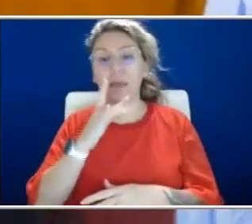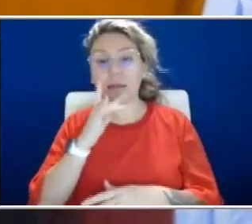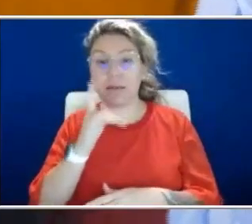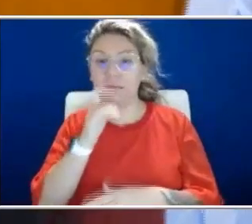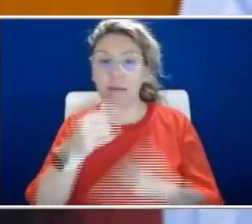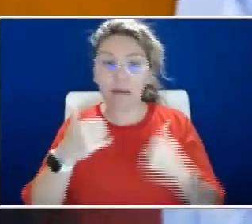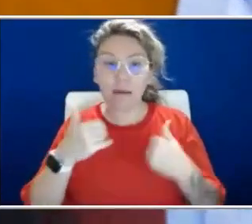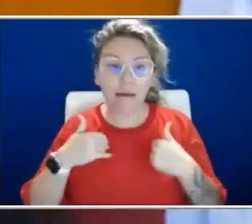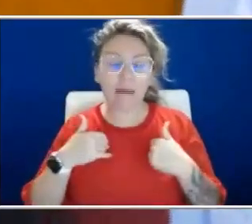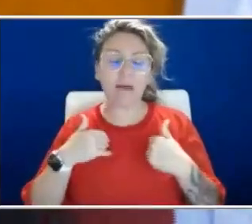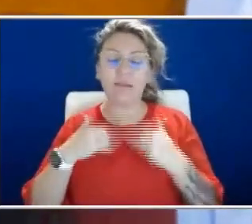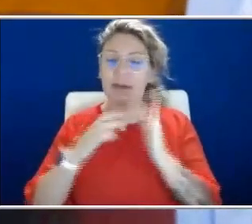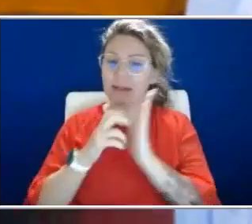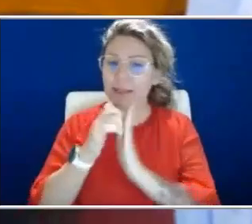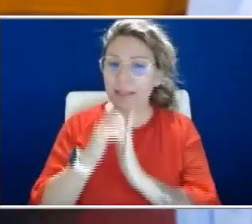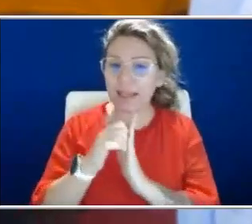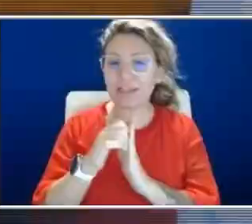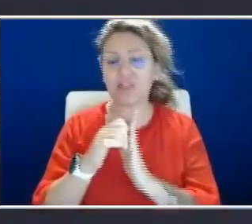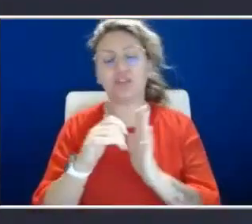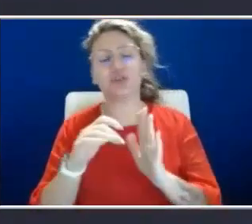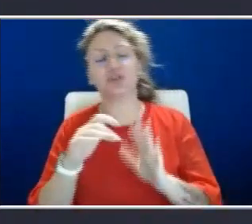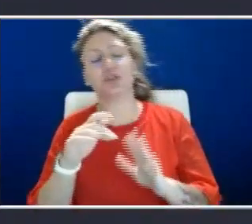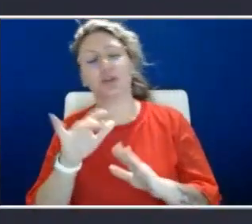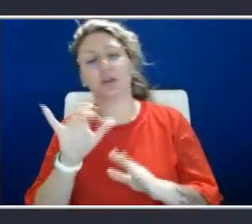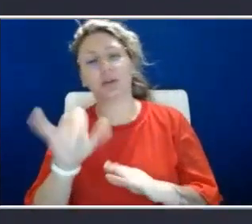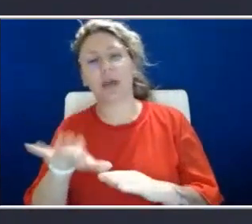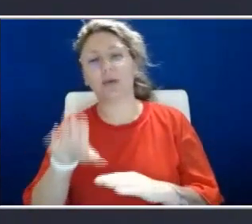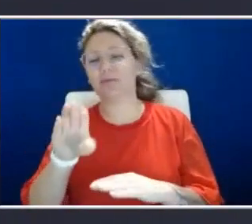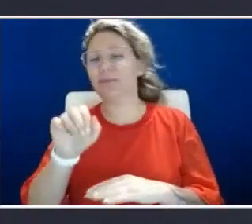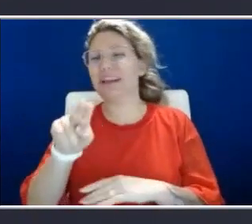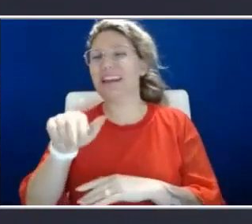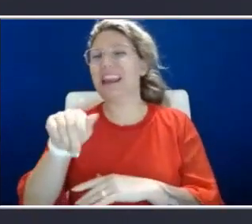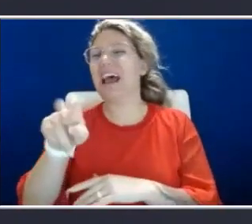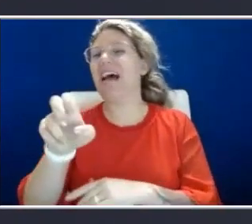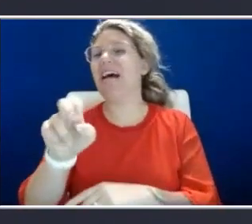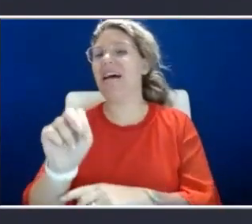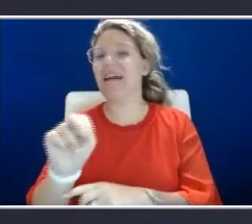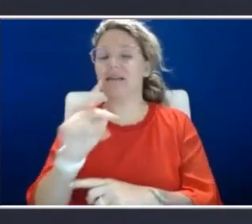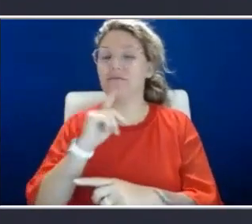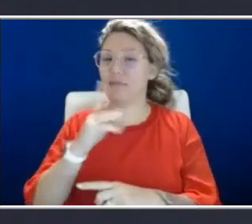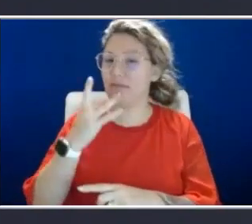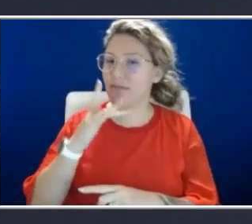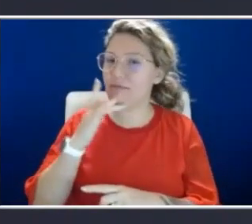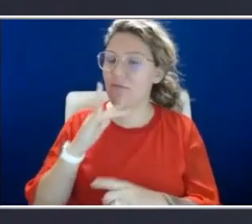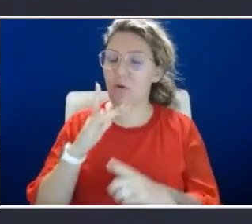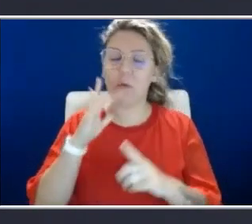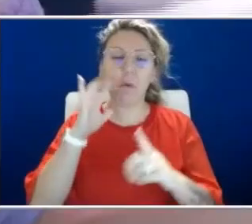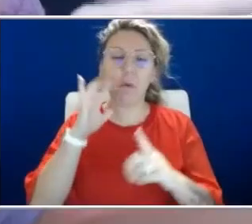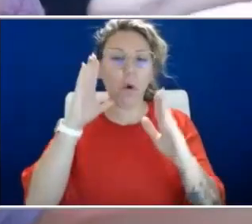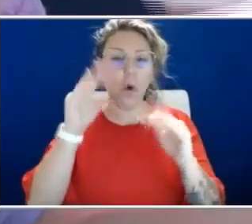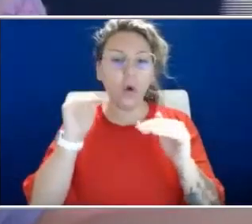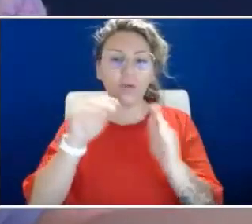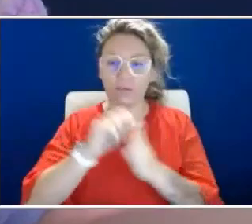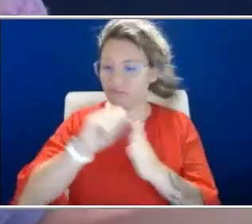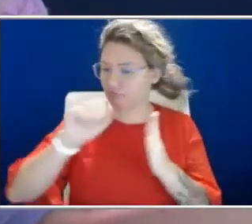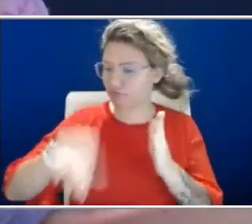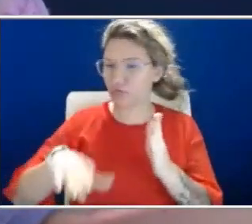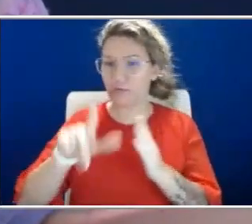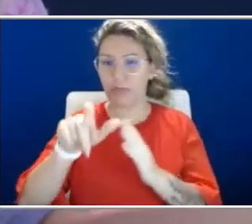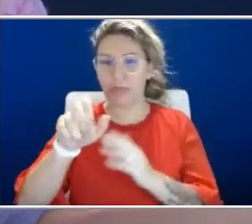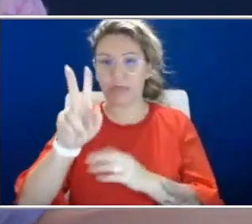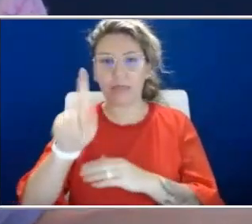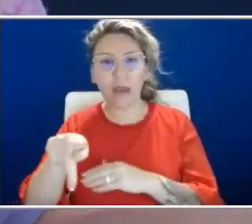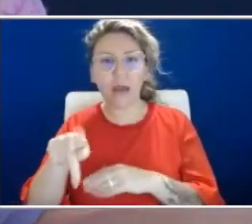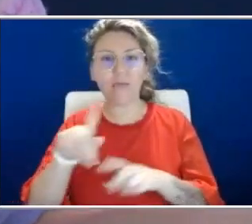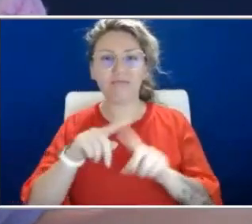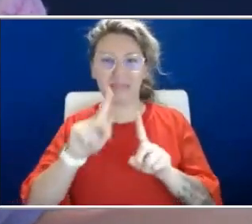was benign, so I was lucky with that. We were hoping just a simple removal of the lump would fix it, but they found that the type